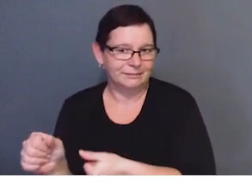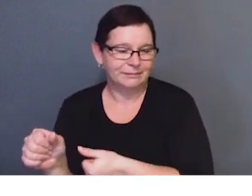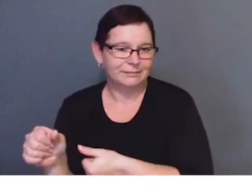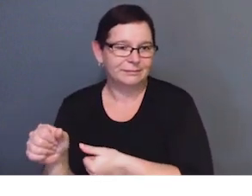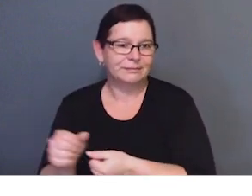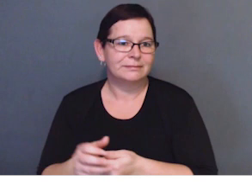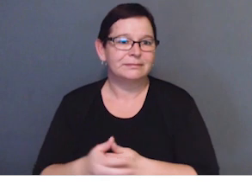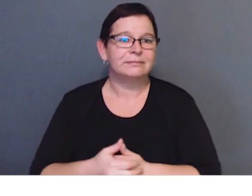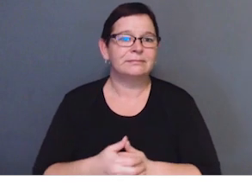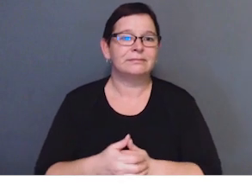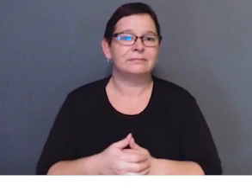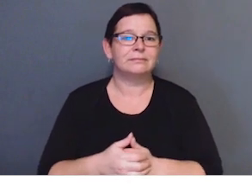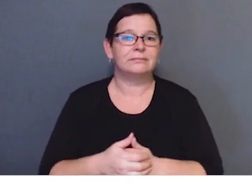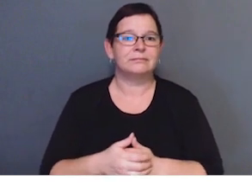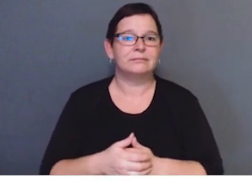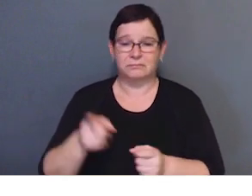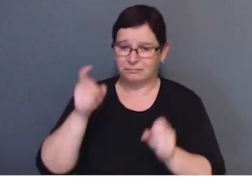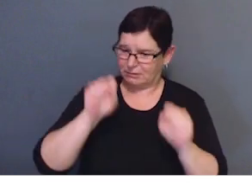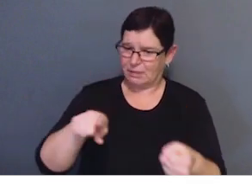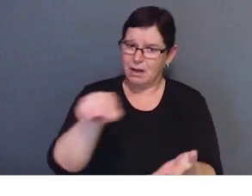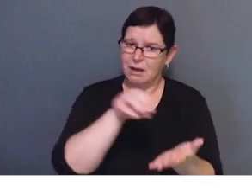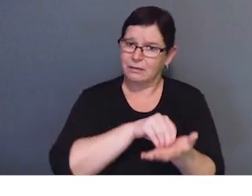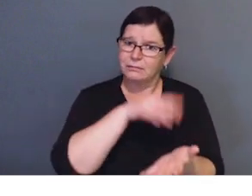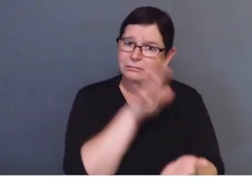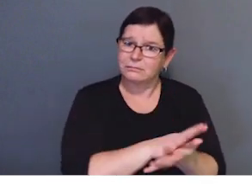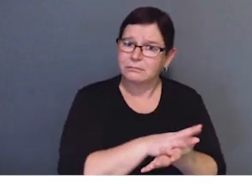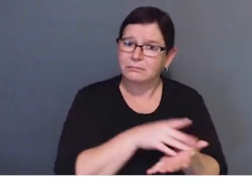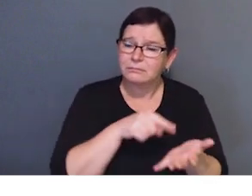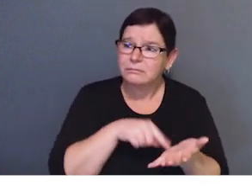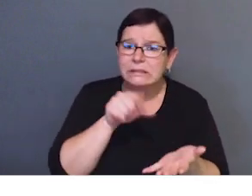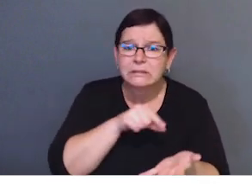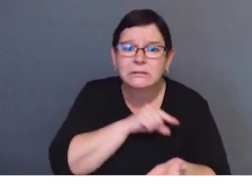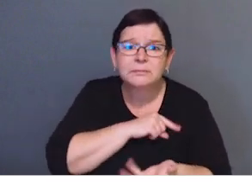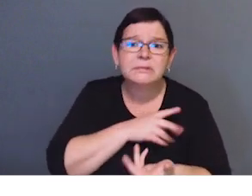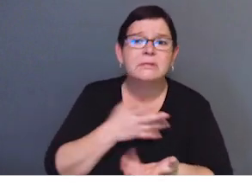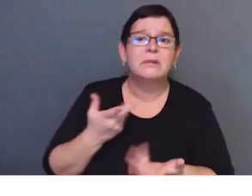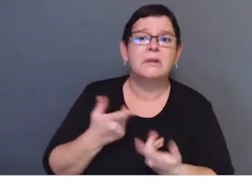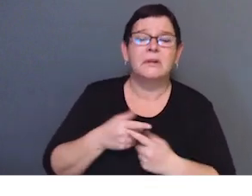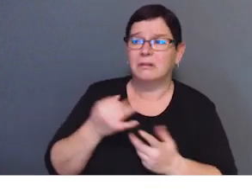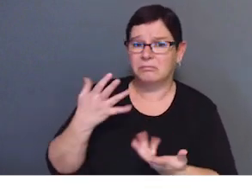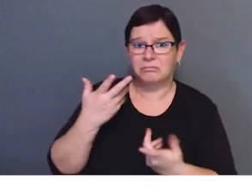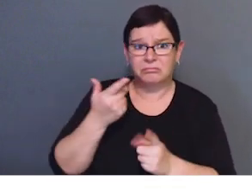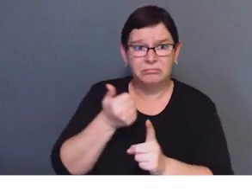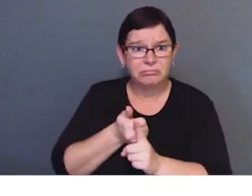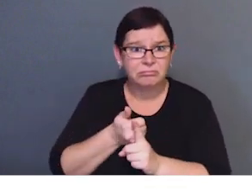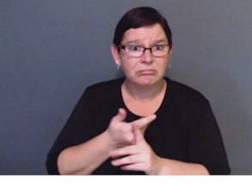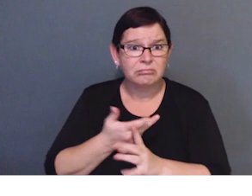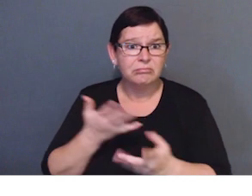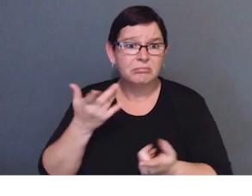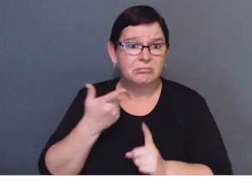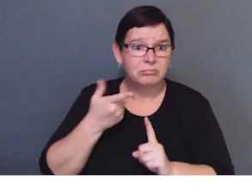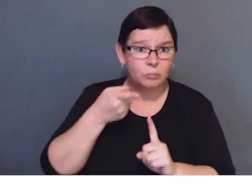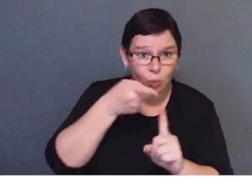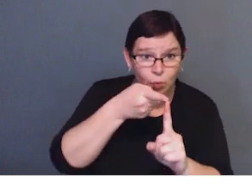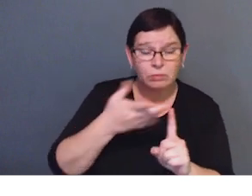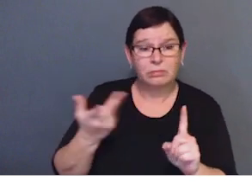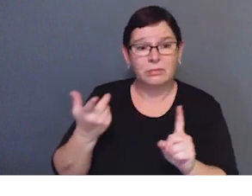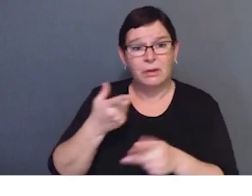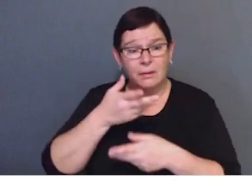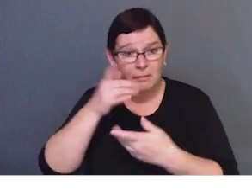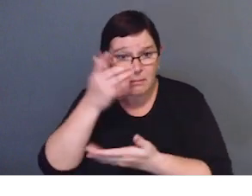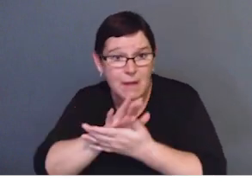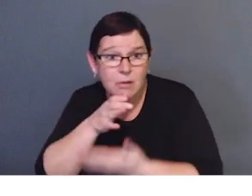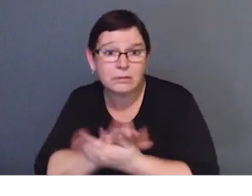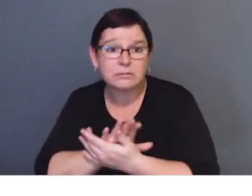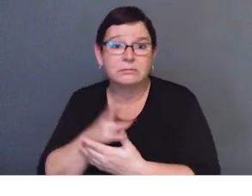or your spouse or common law partner paid for yourselves and your children under 18 years of age. You can